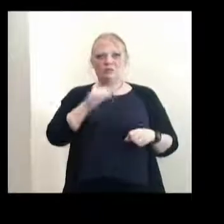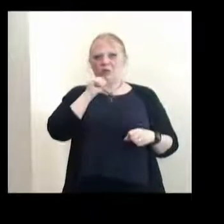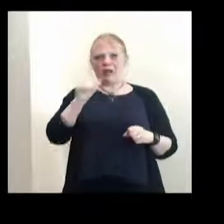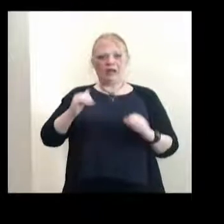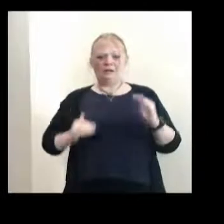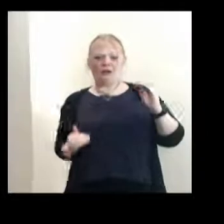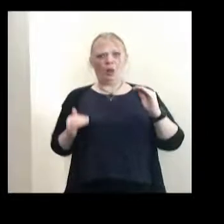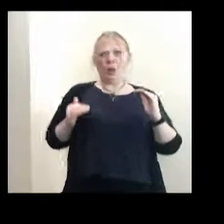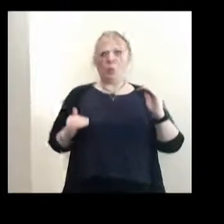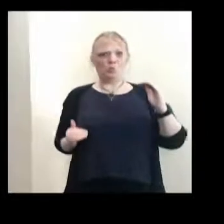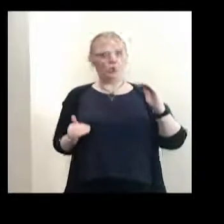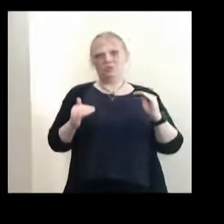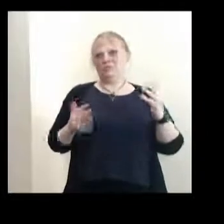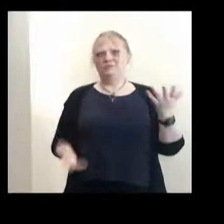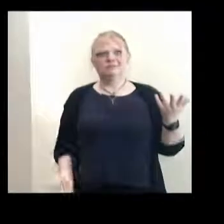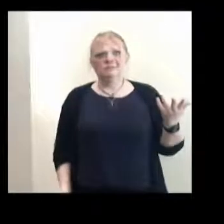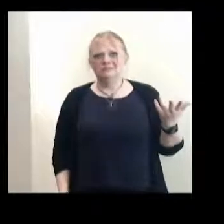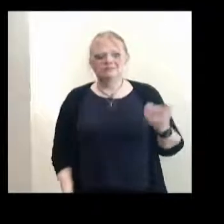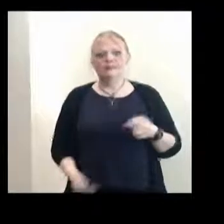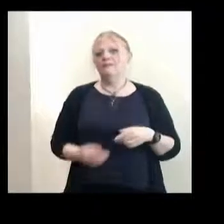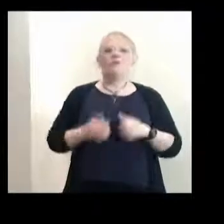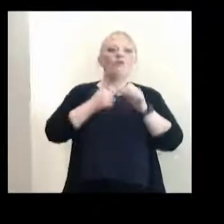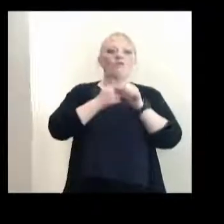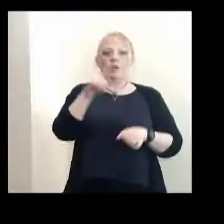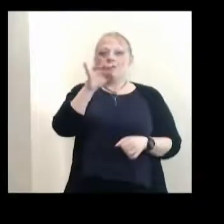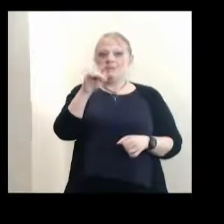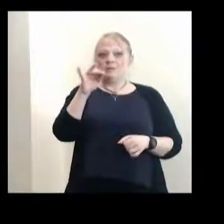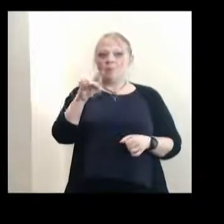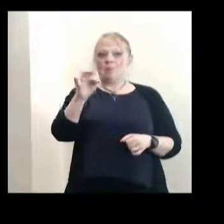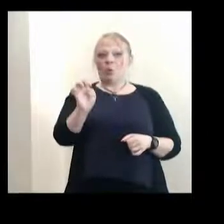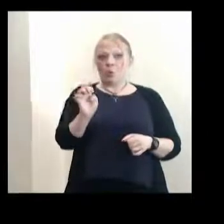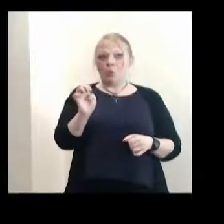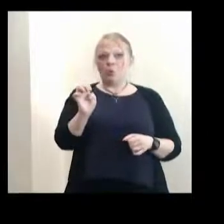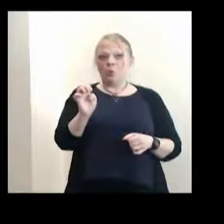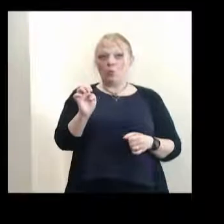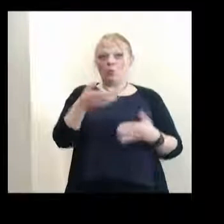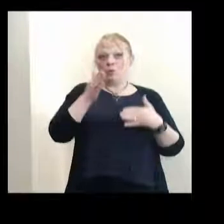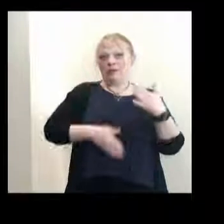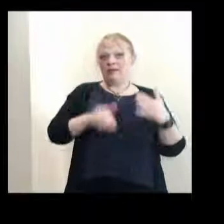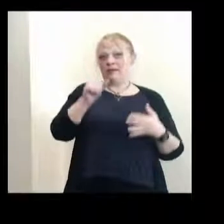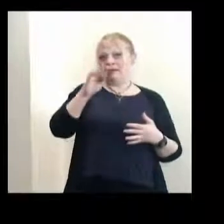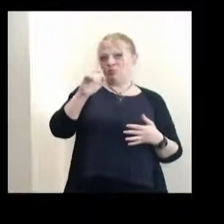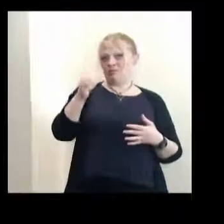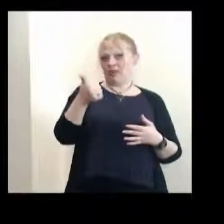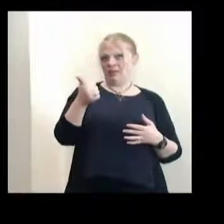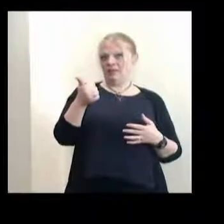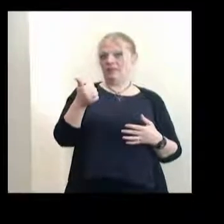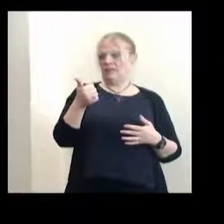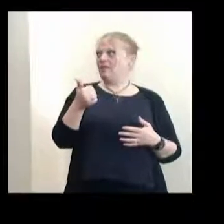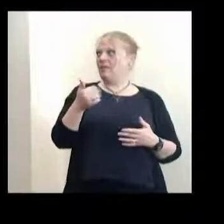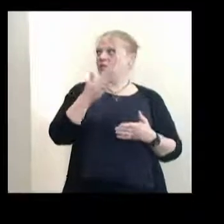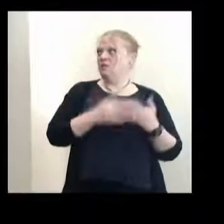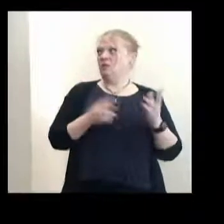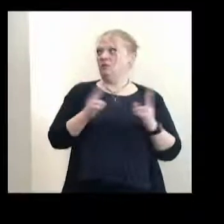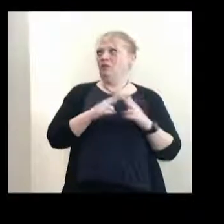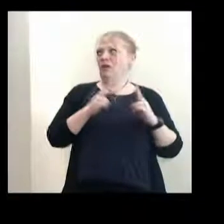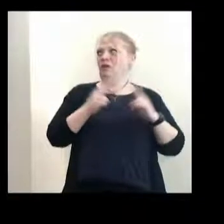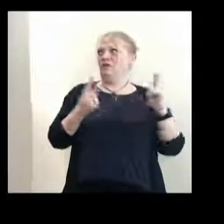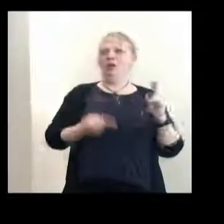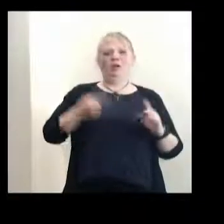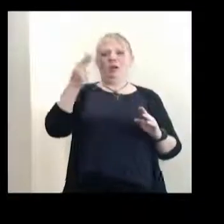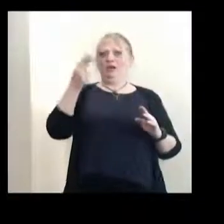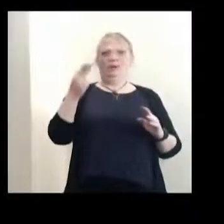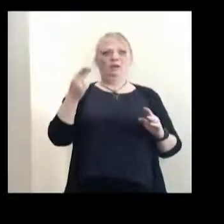to that. New cases by zip code ending of April 10th, you'll see that some of these are very high. We've had a